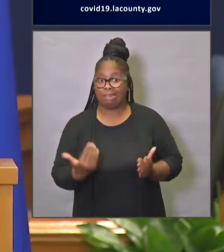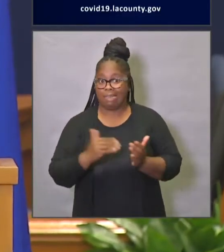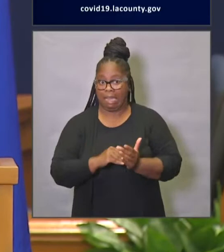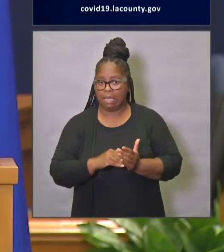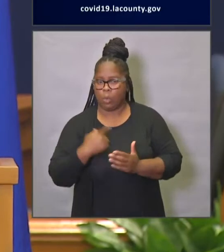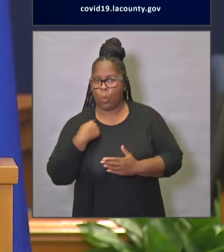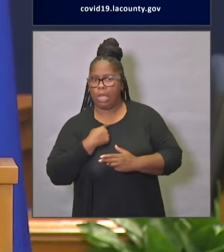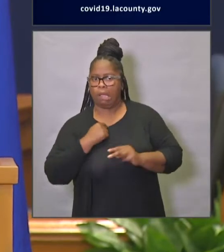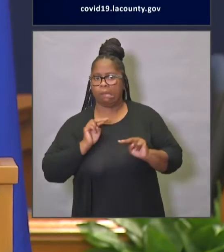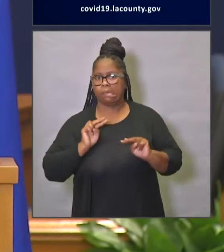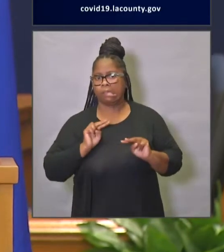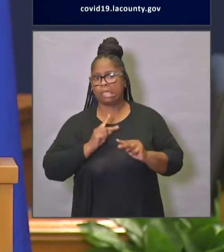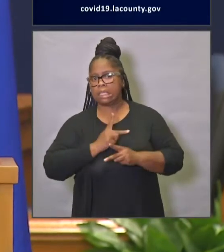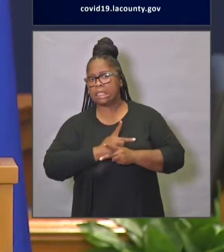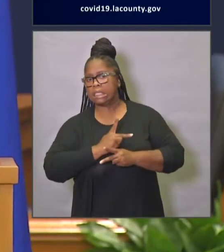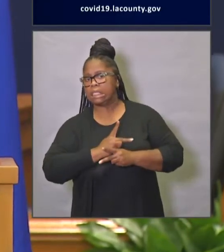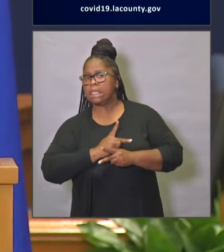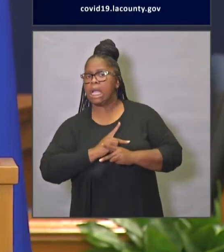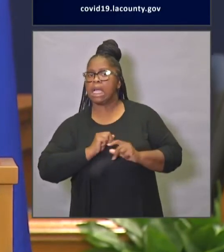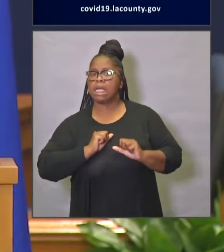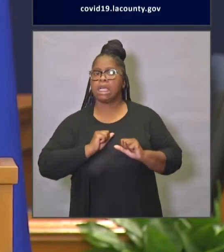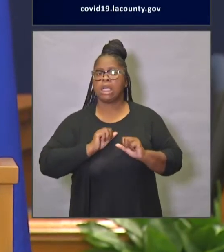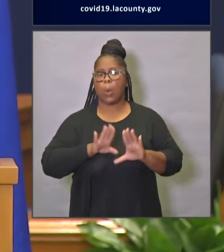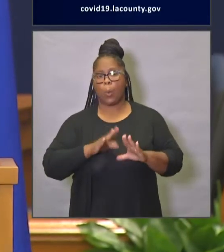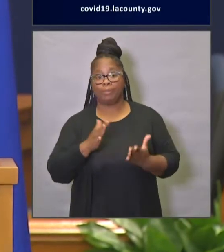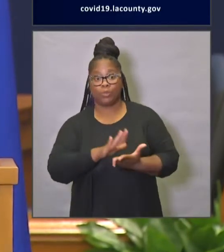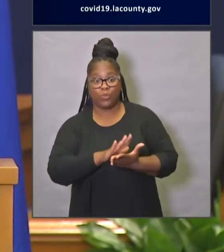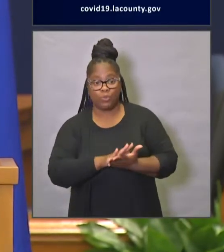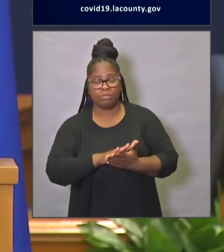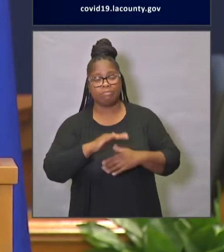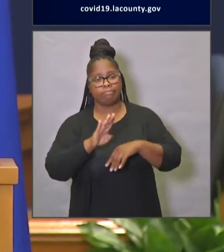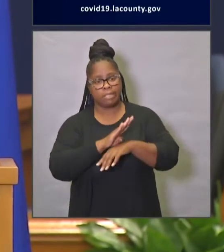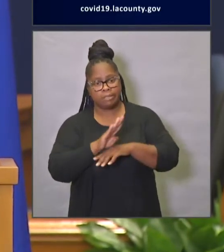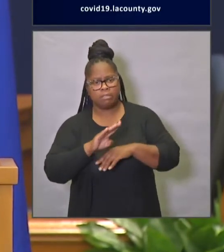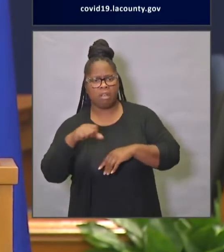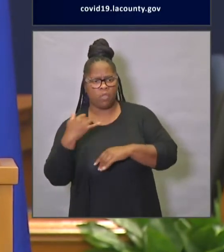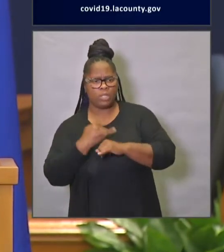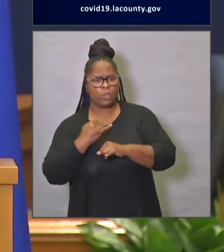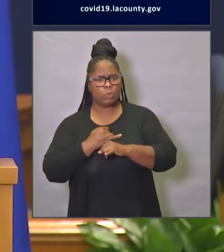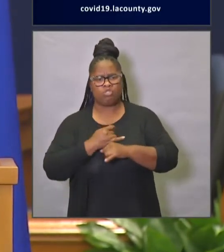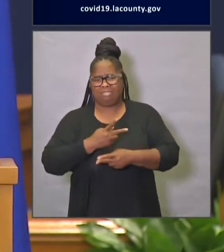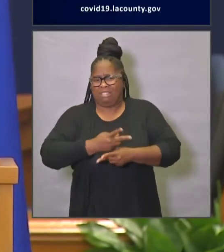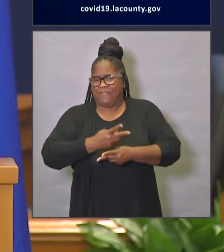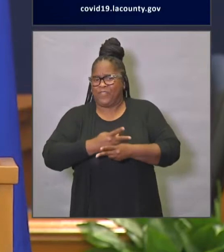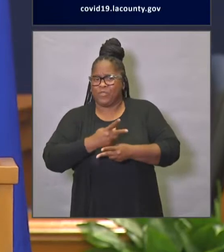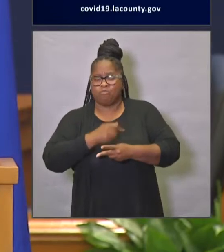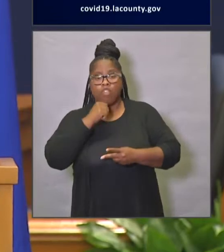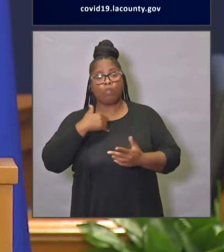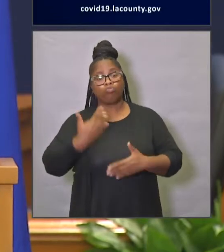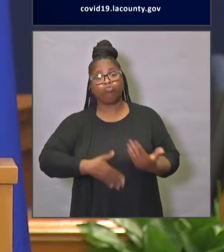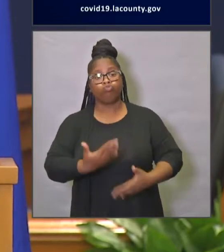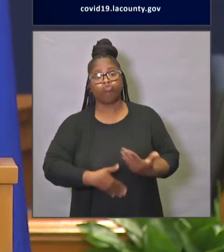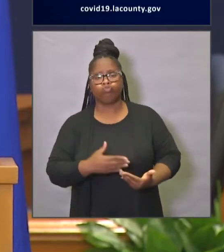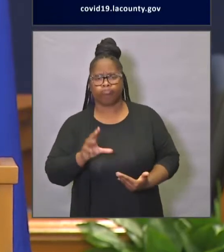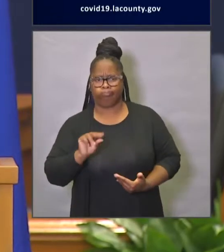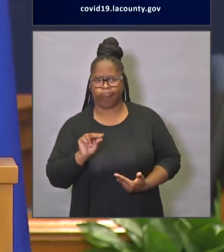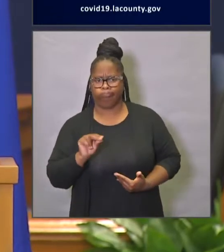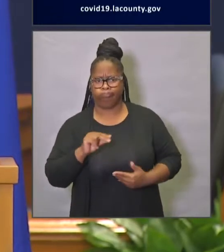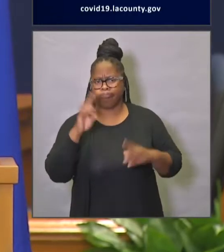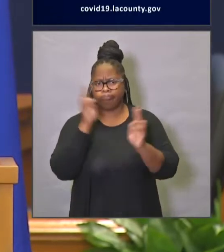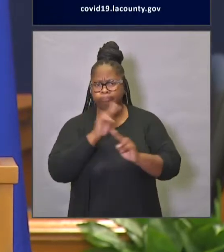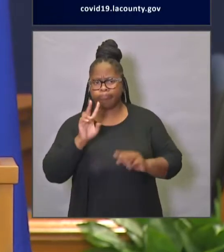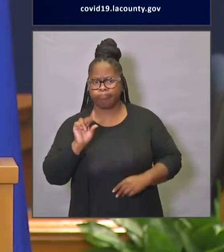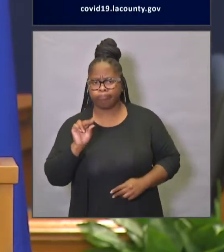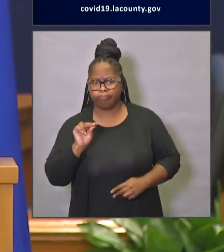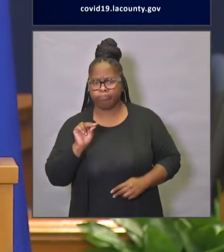cautious in our reopenings of schools, businesses, and other institutions. And as we reopen sectors, we're watching the